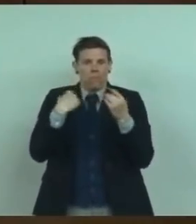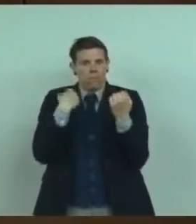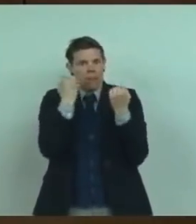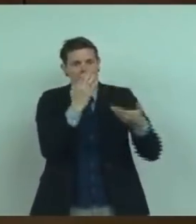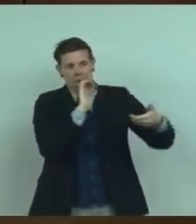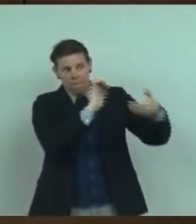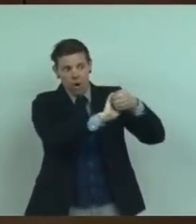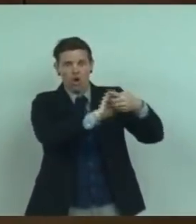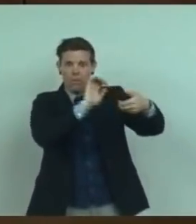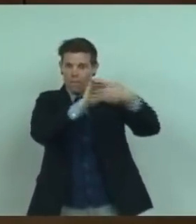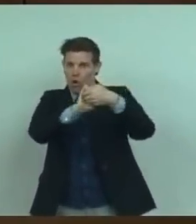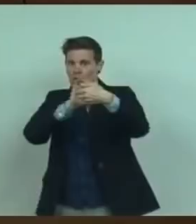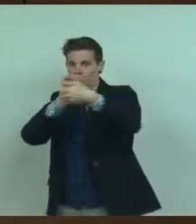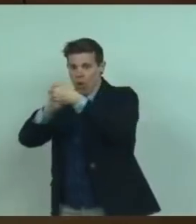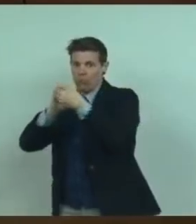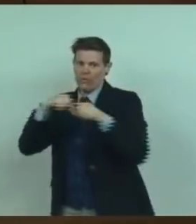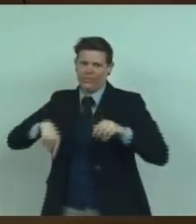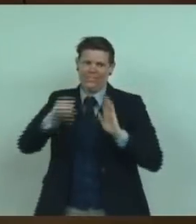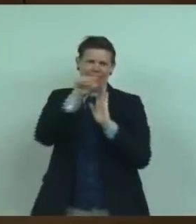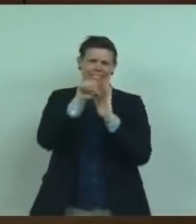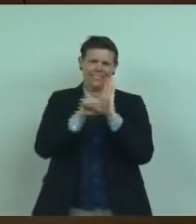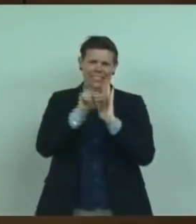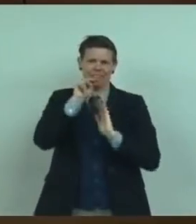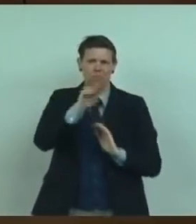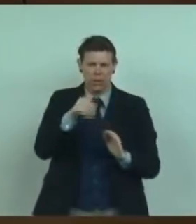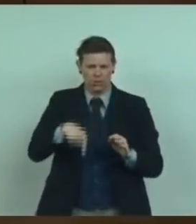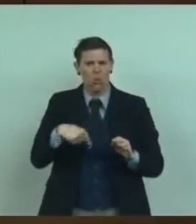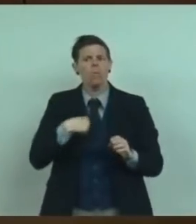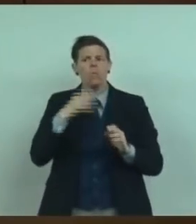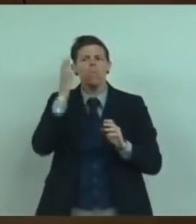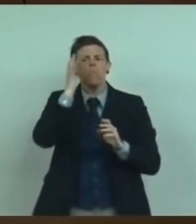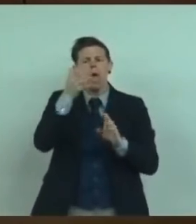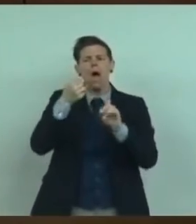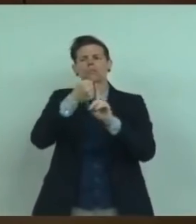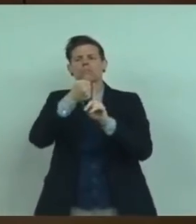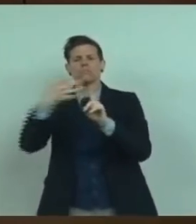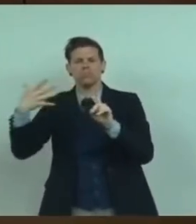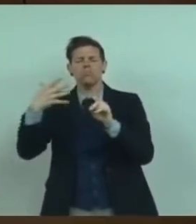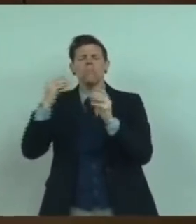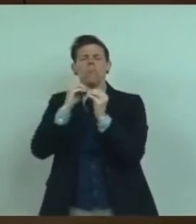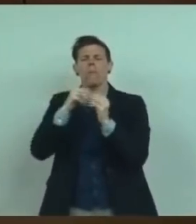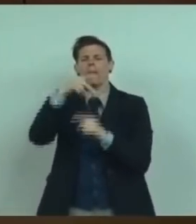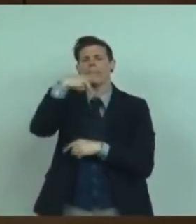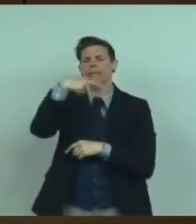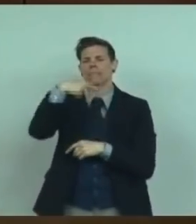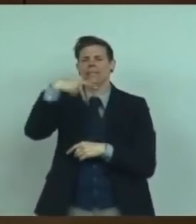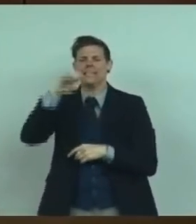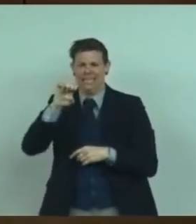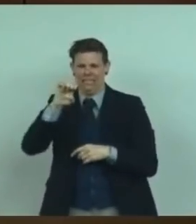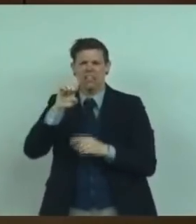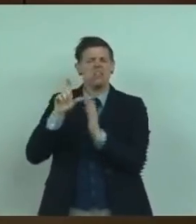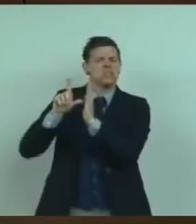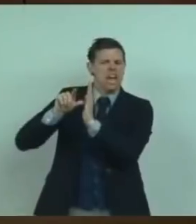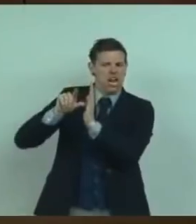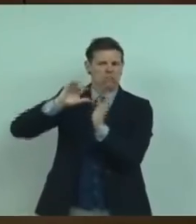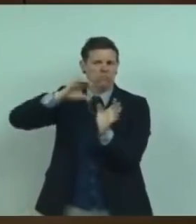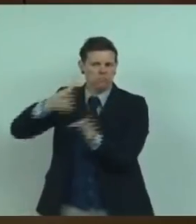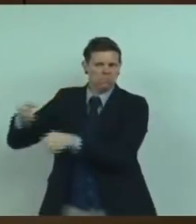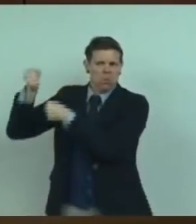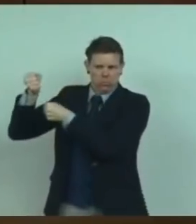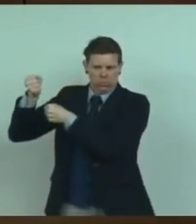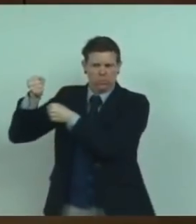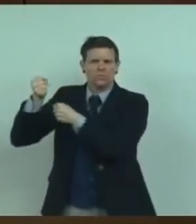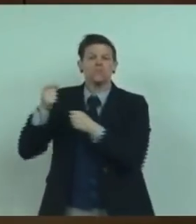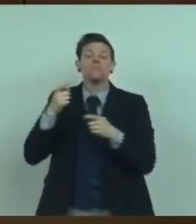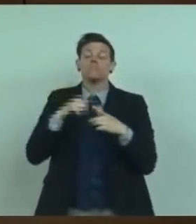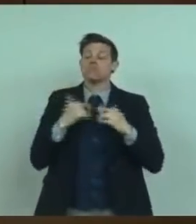with you about personal protective equipment. But I want to talk and do a shout out to any number of New Mexico companies who are helping